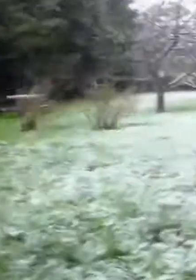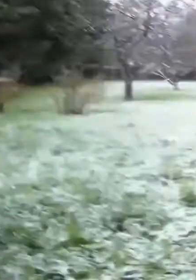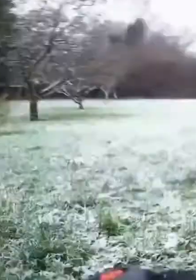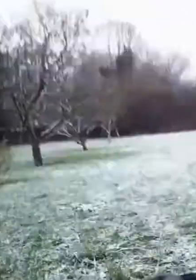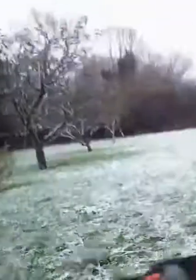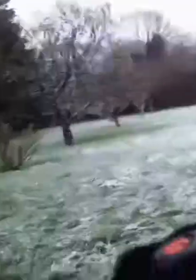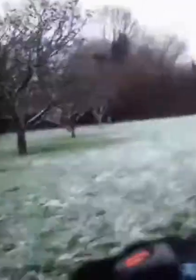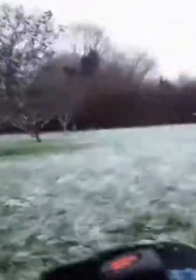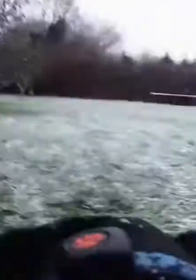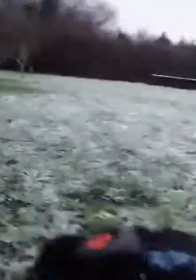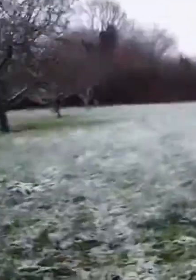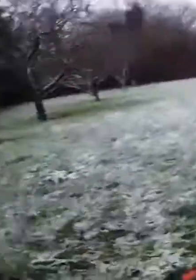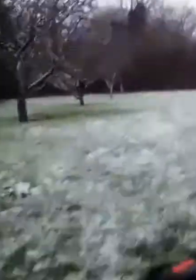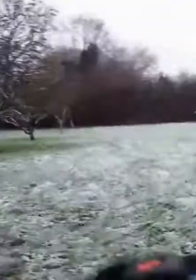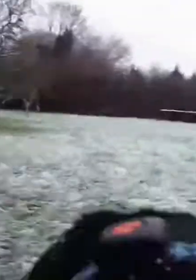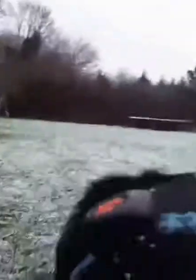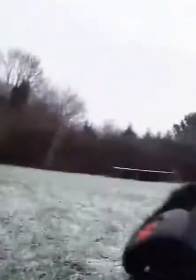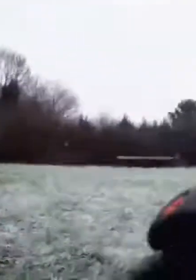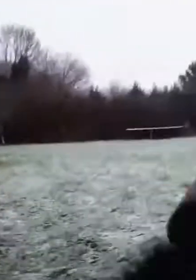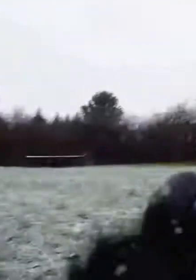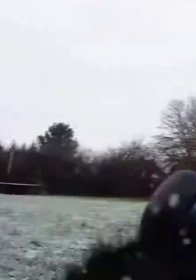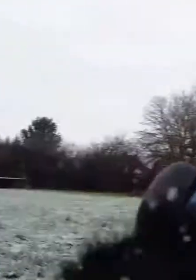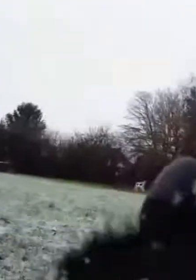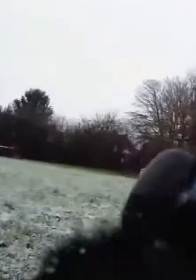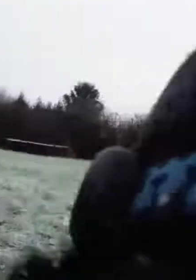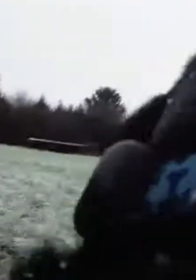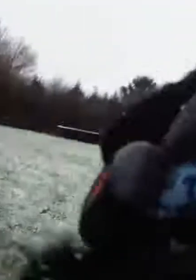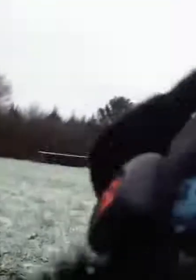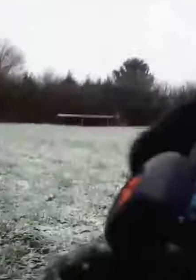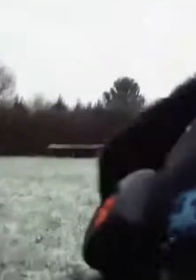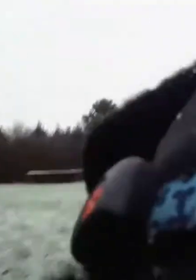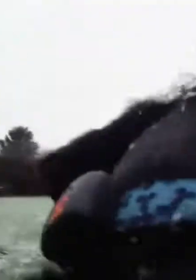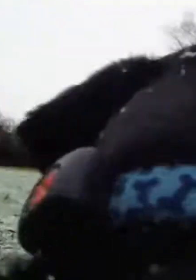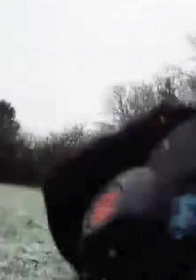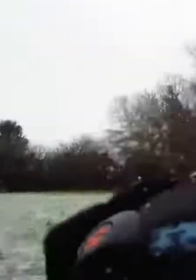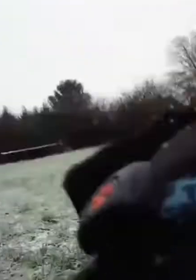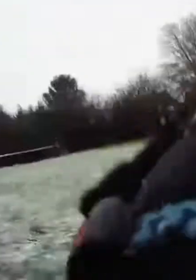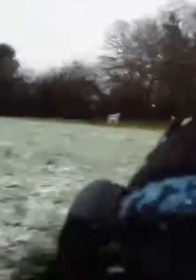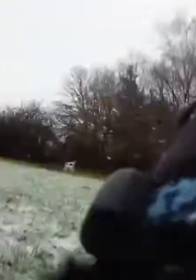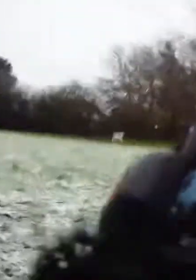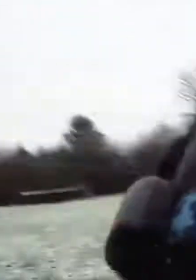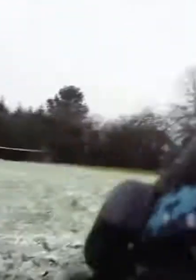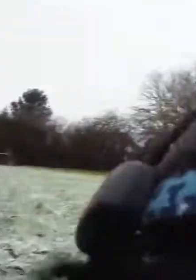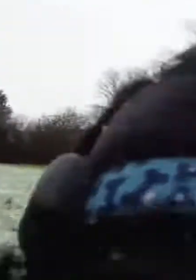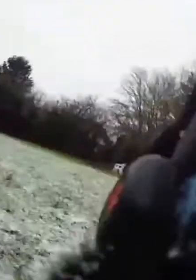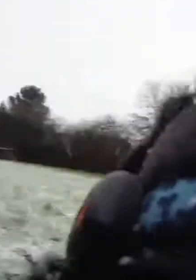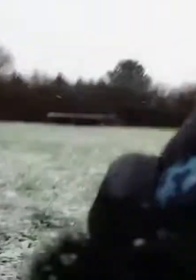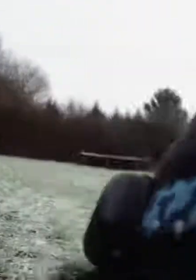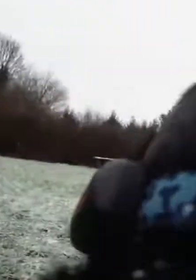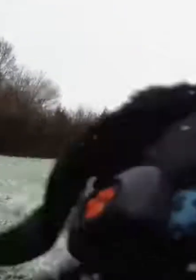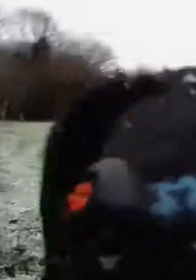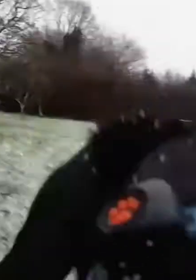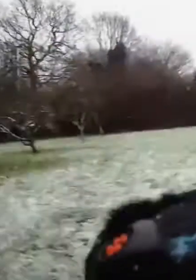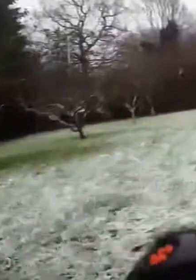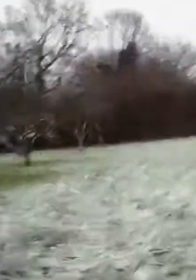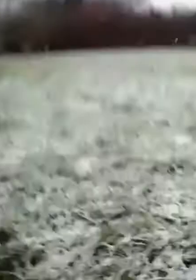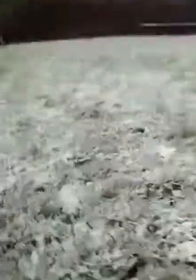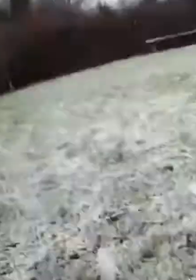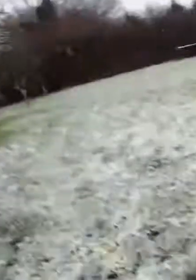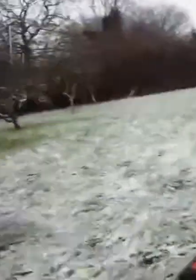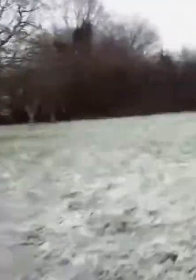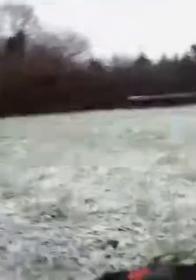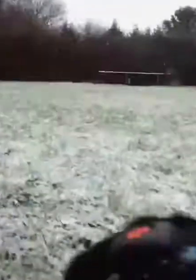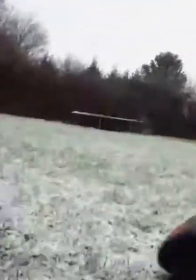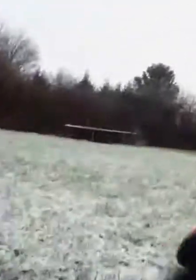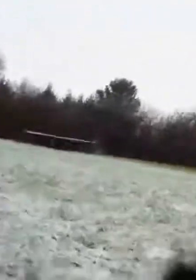So here we see Merlot out in the Norfolk countryside. And it's just he's thinking, what is this